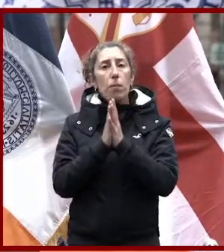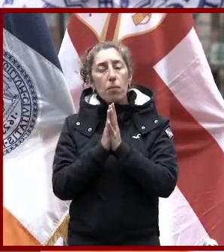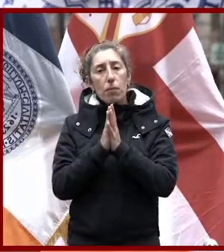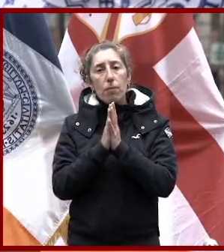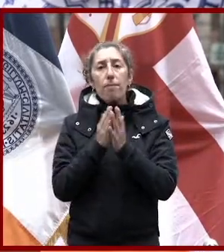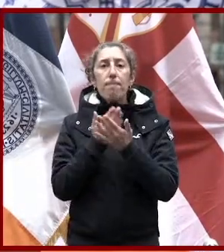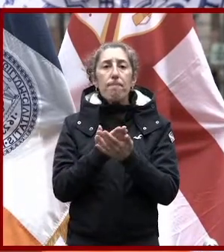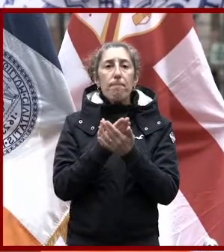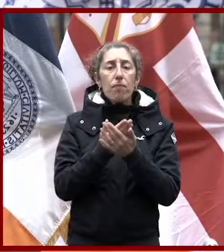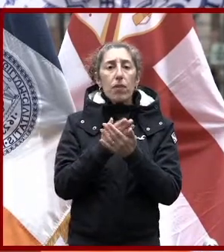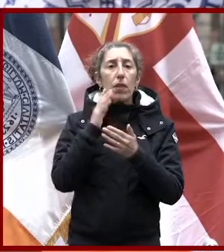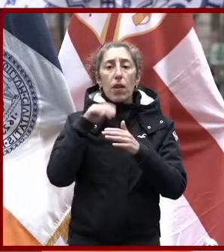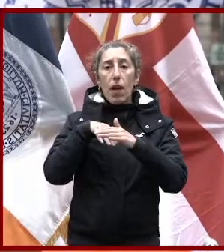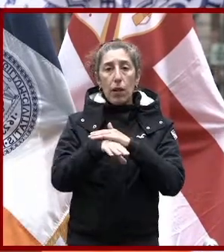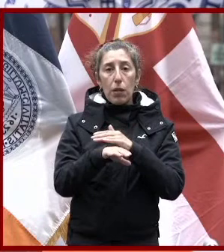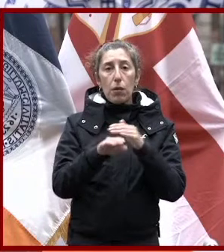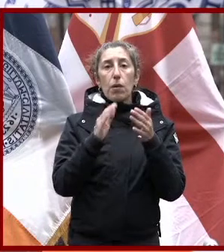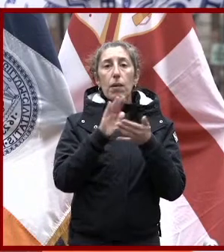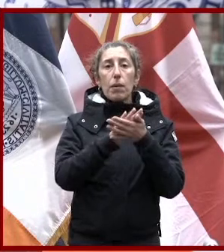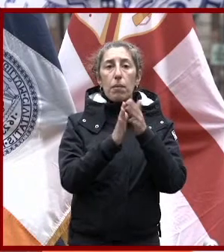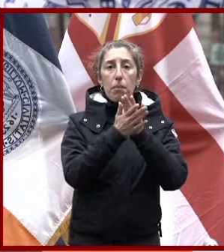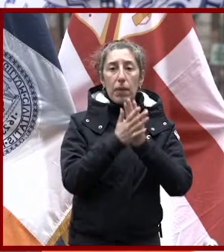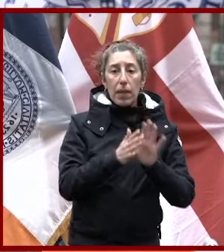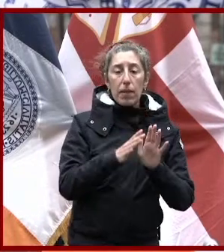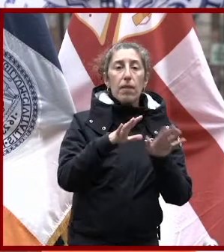in peace. That's two.